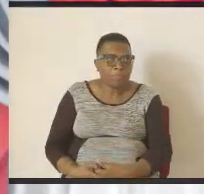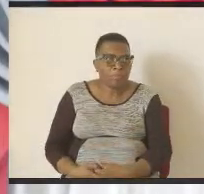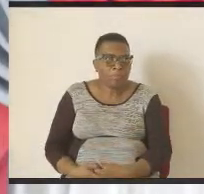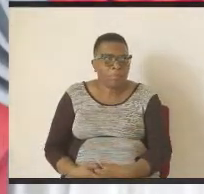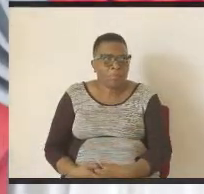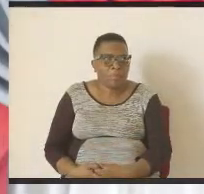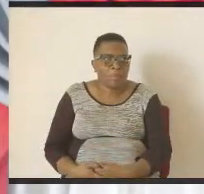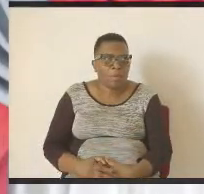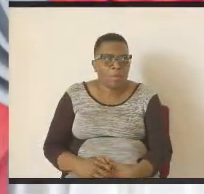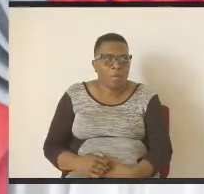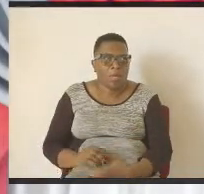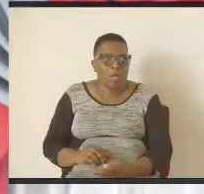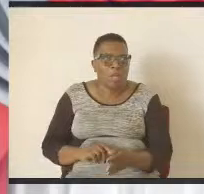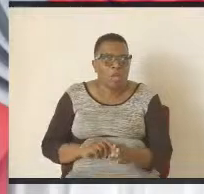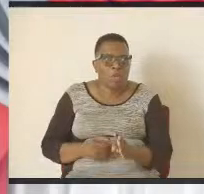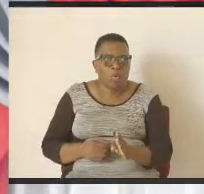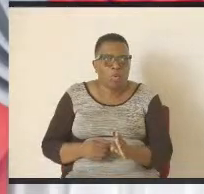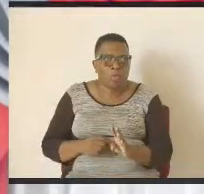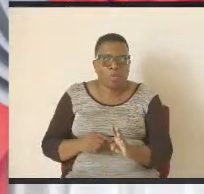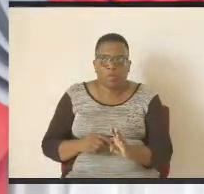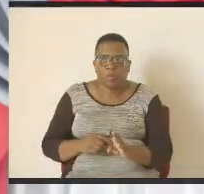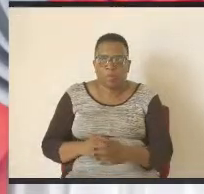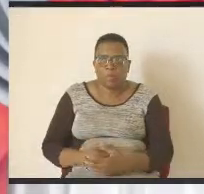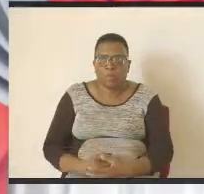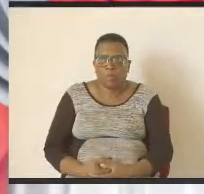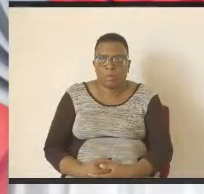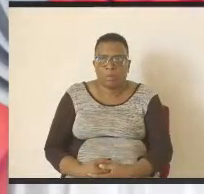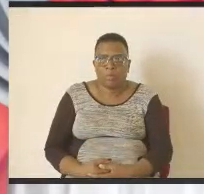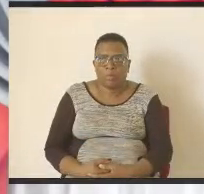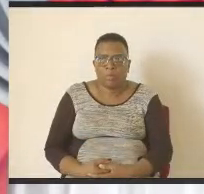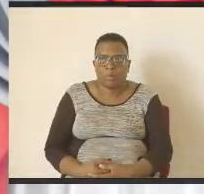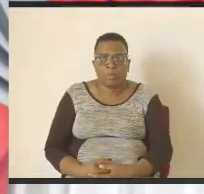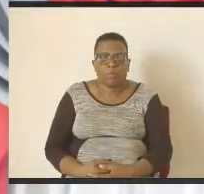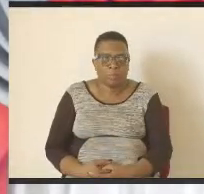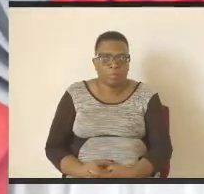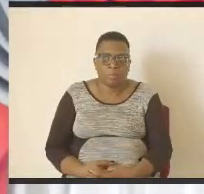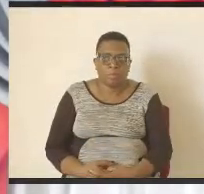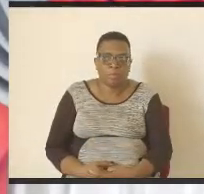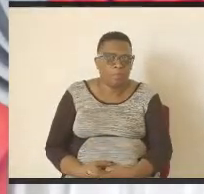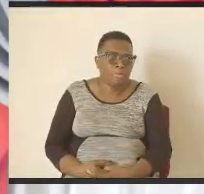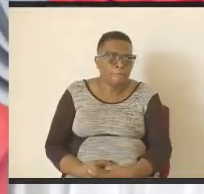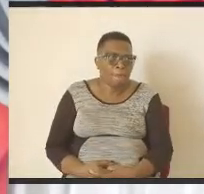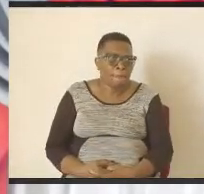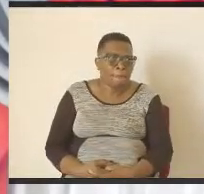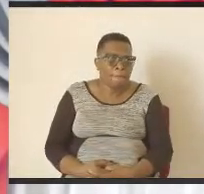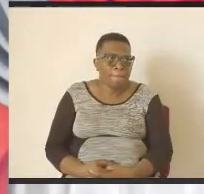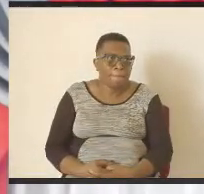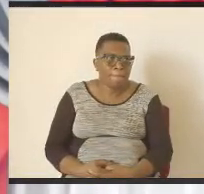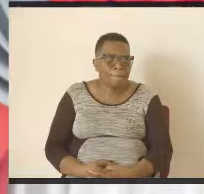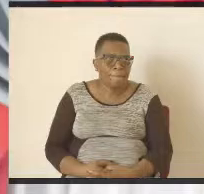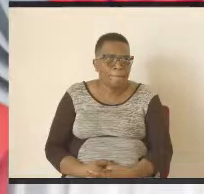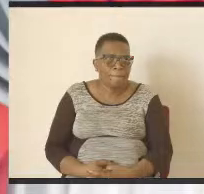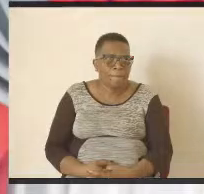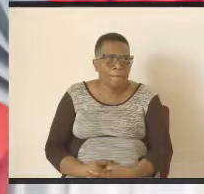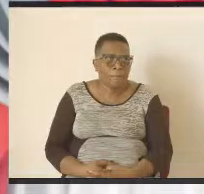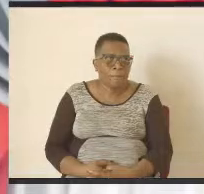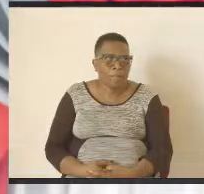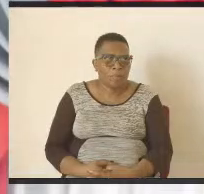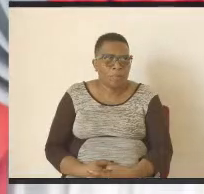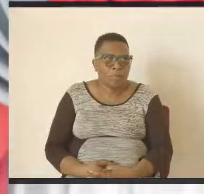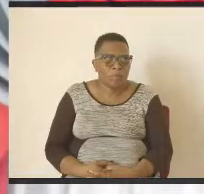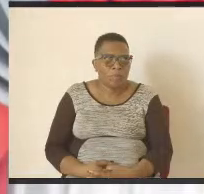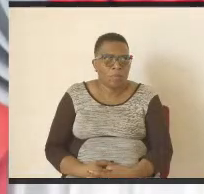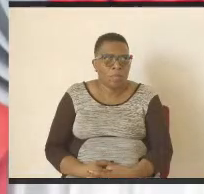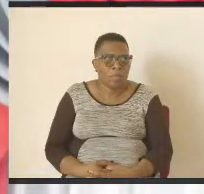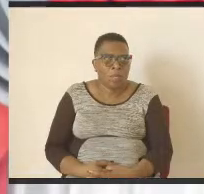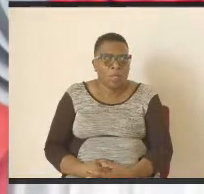who from the beginning were eyewitnesses. We're talking about the people who are around Jesus, and Matthew is one of them, and